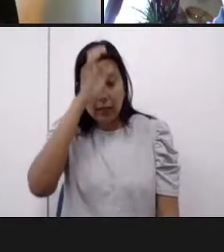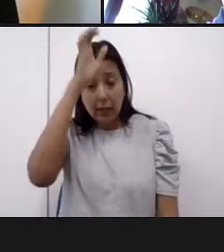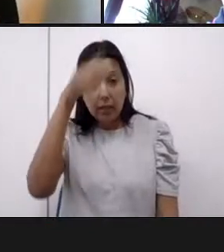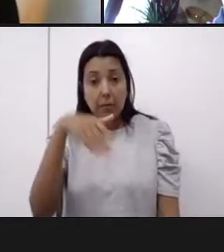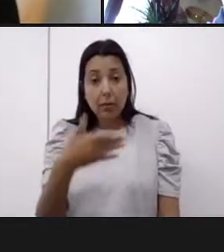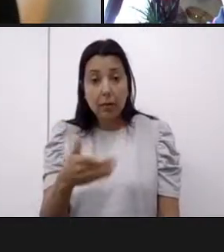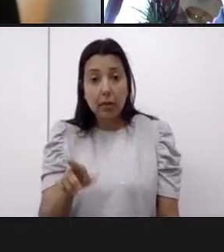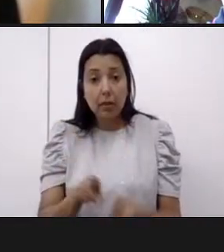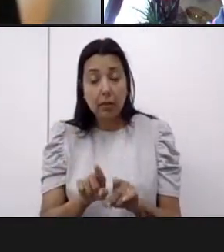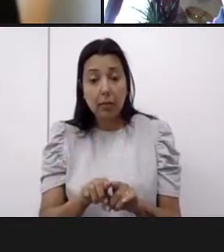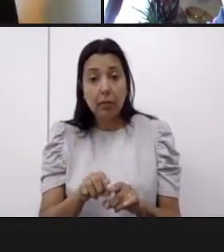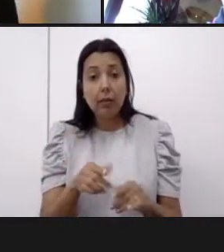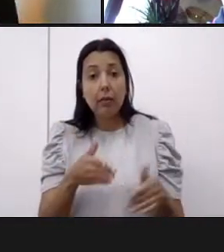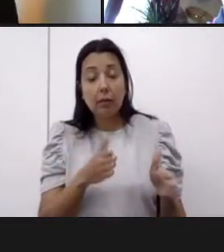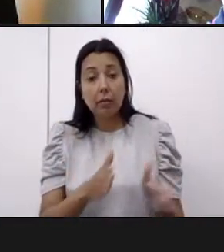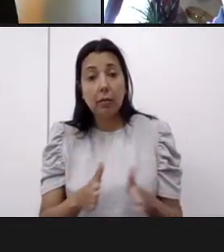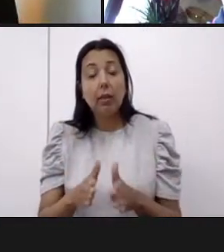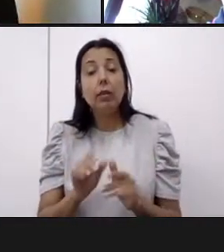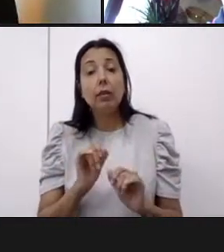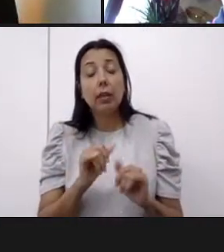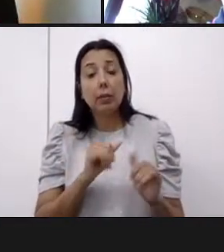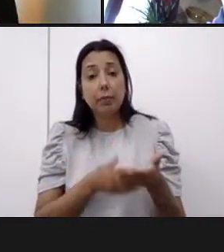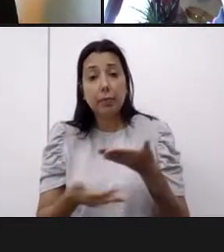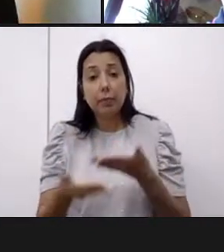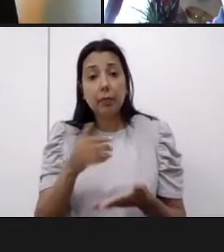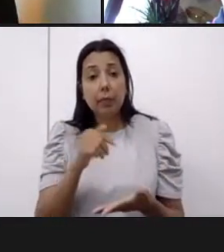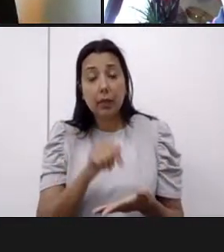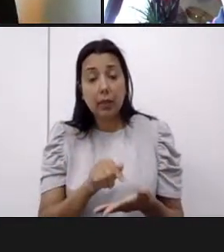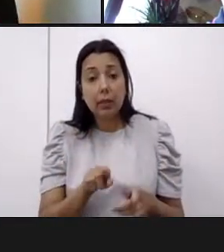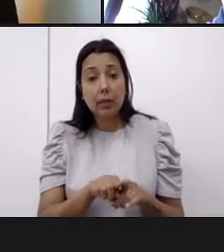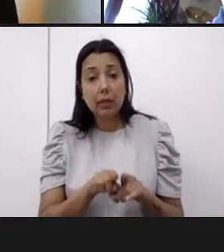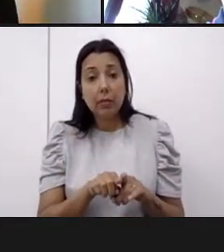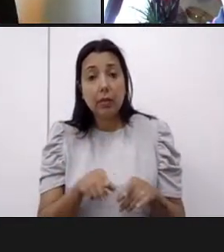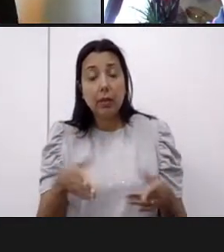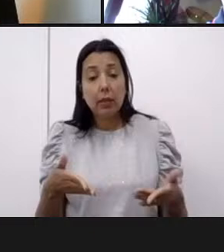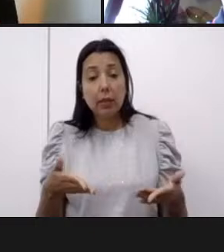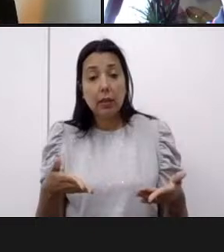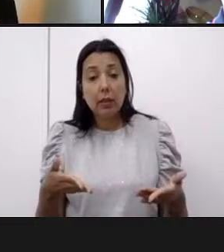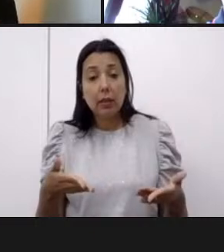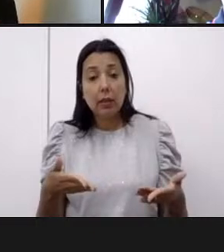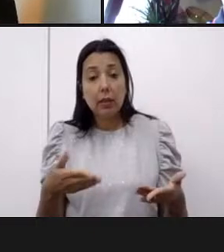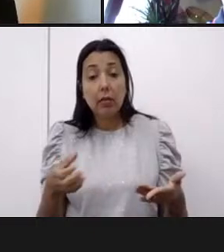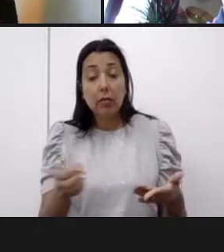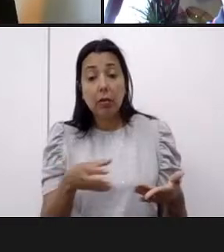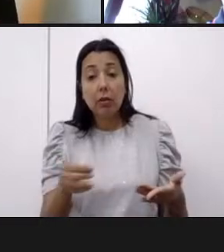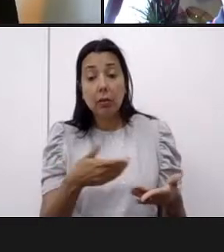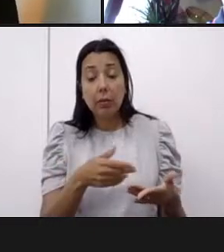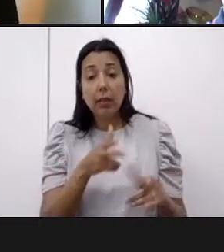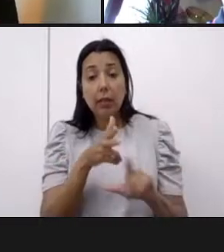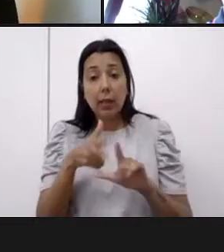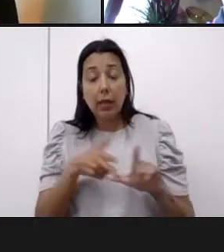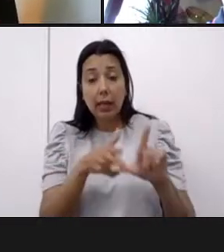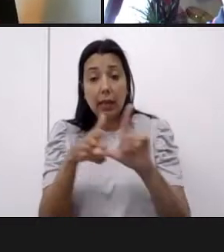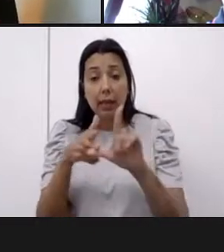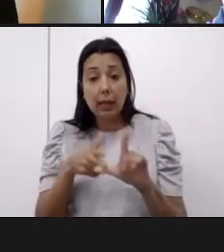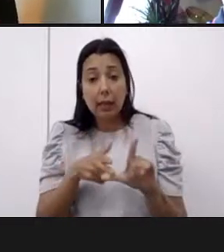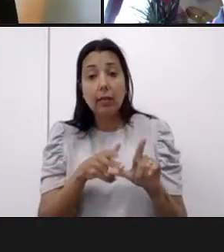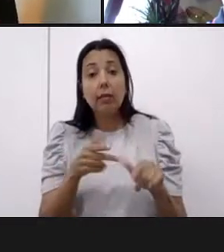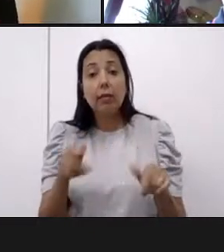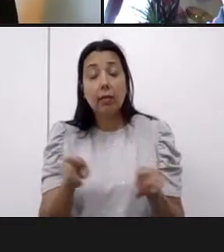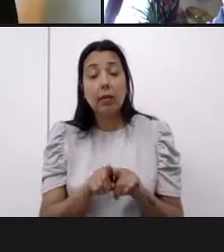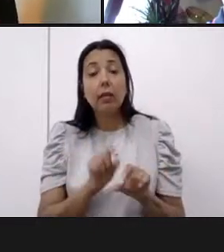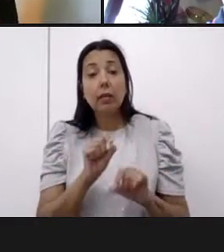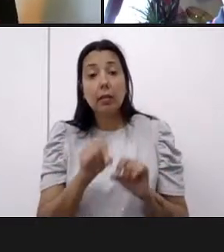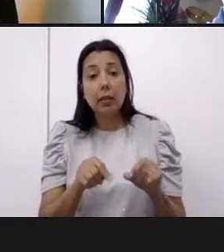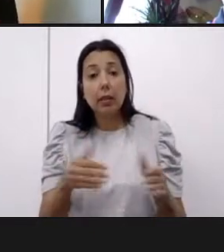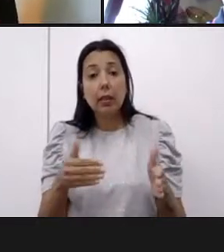in this partnership. As I mentioned in our first webinar, this project,